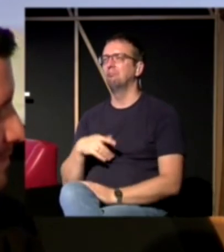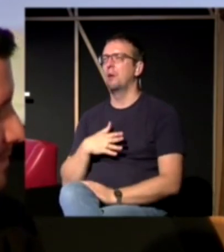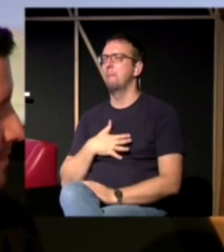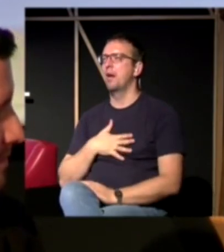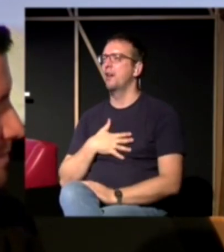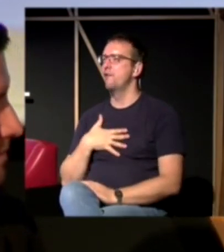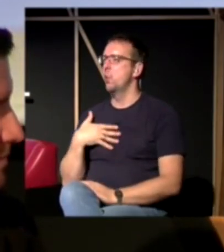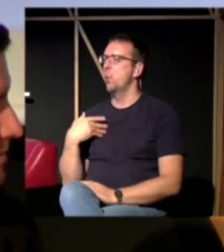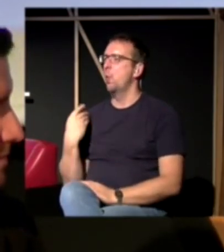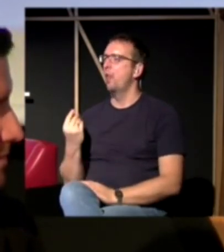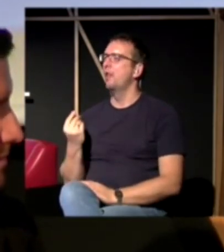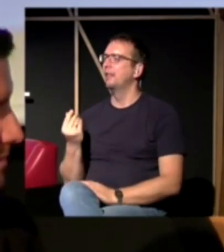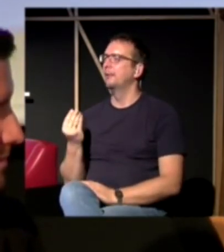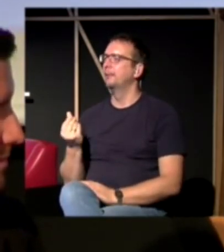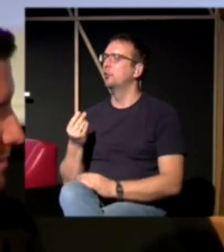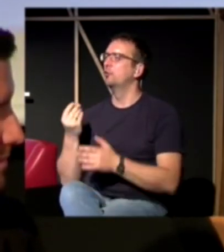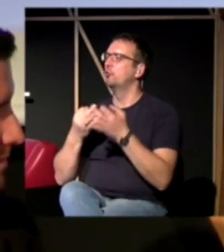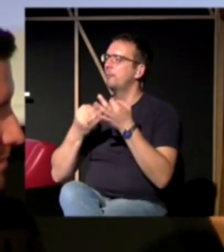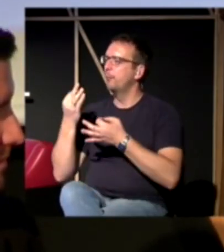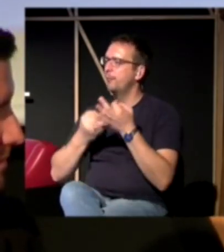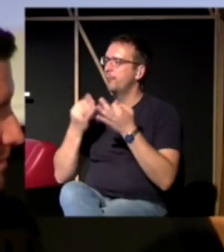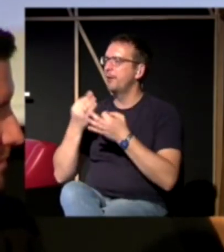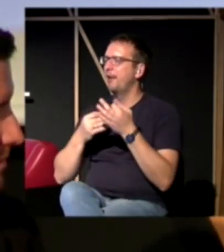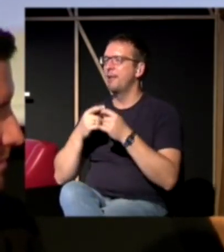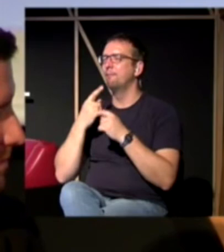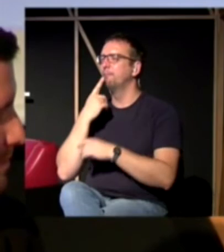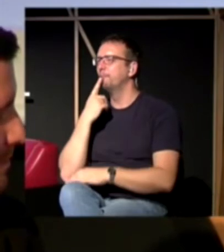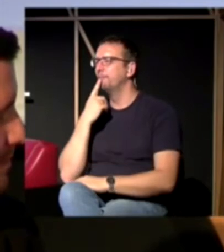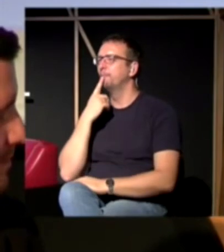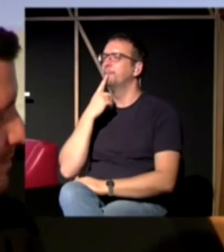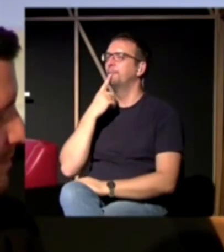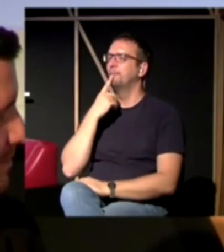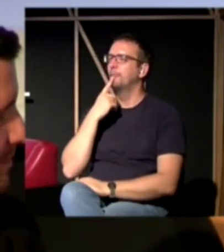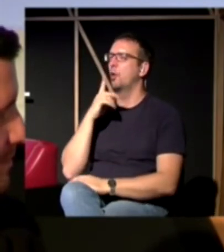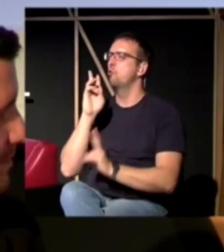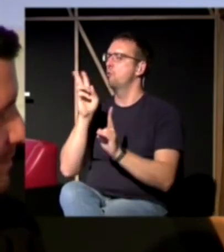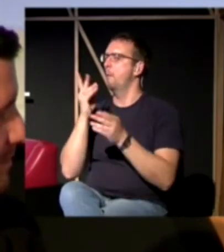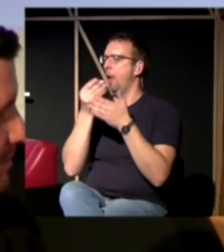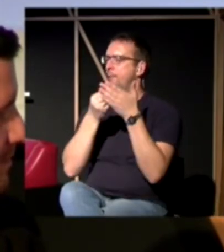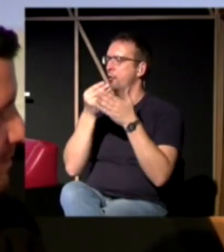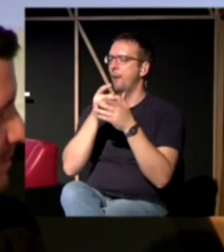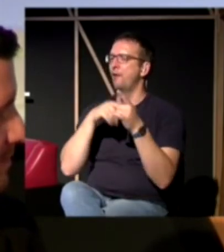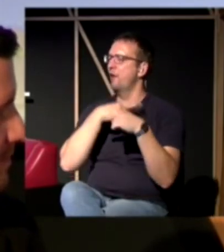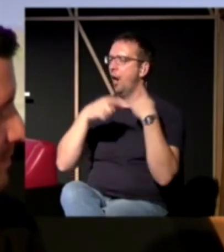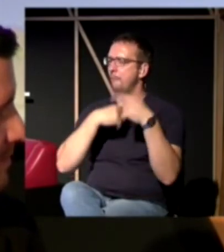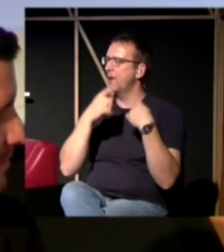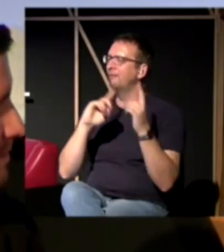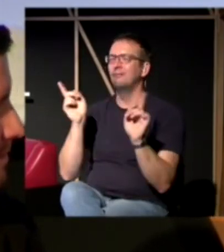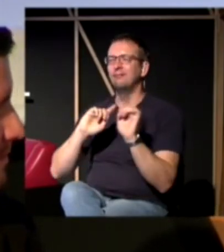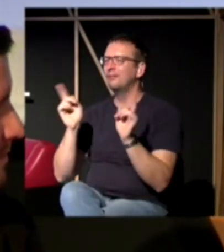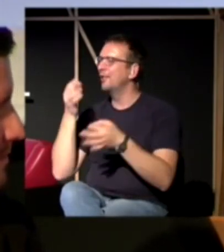was very bright and colorful. I was told several times that girls are